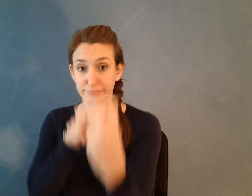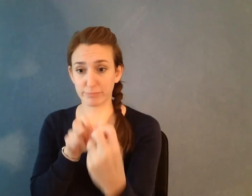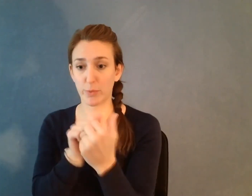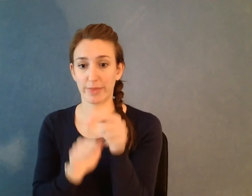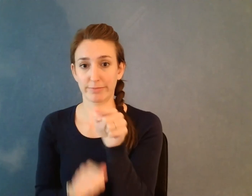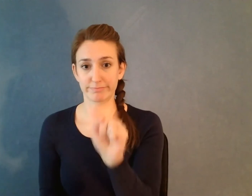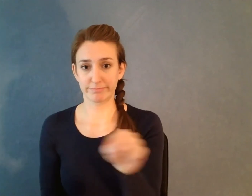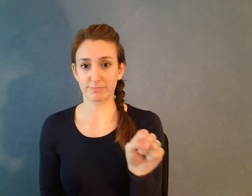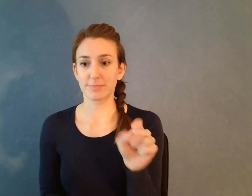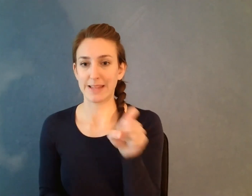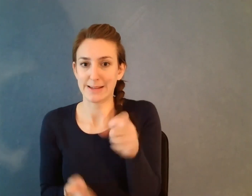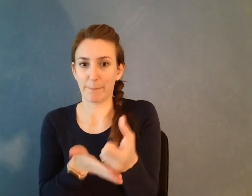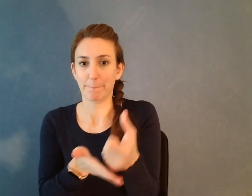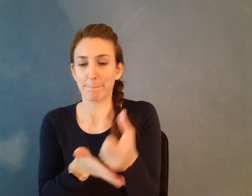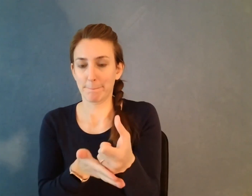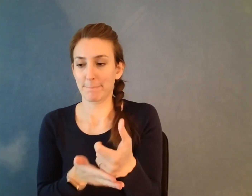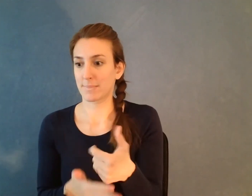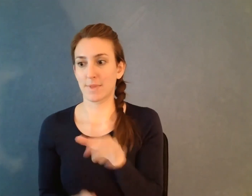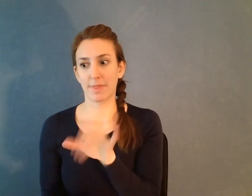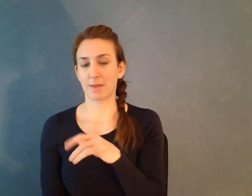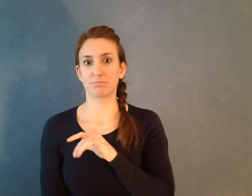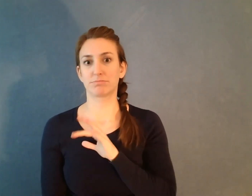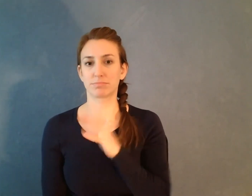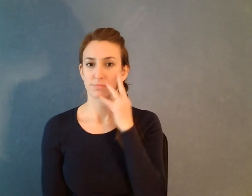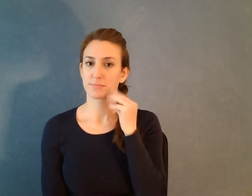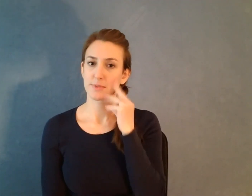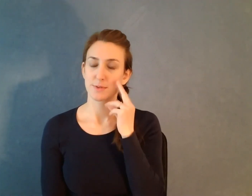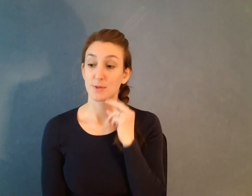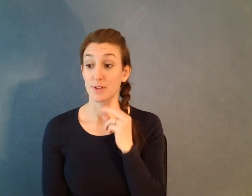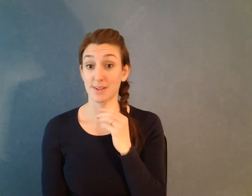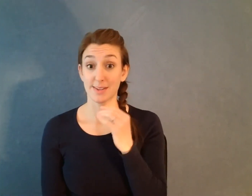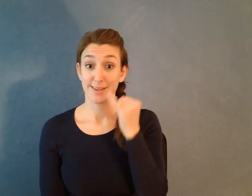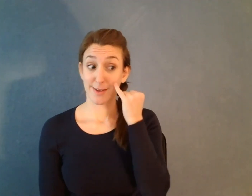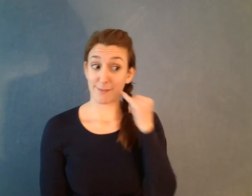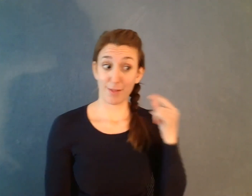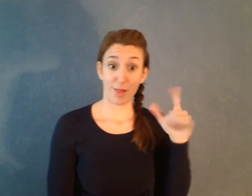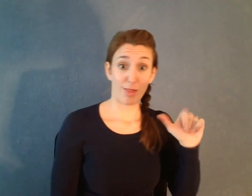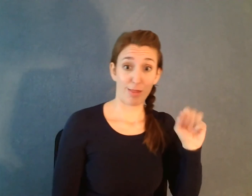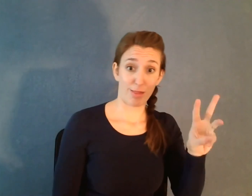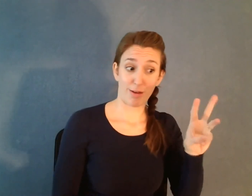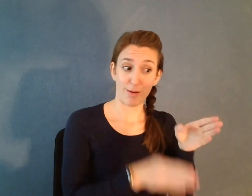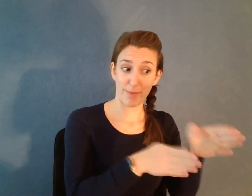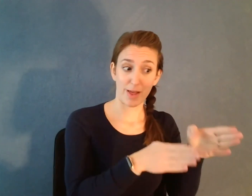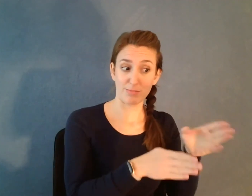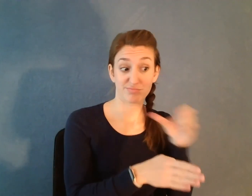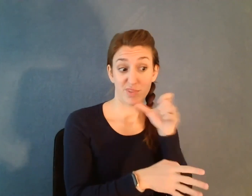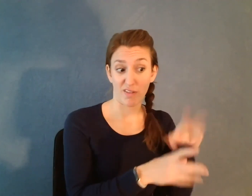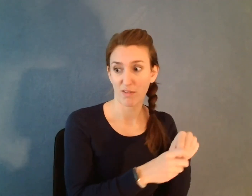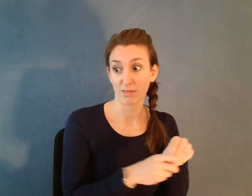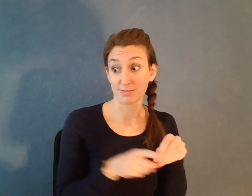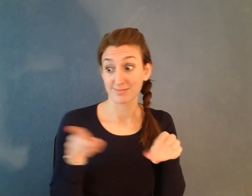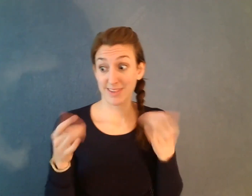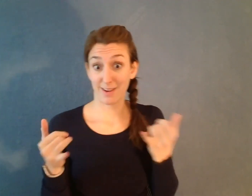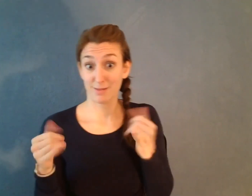great experience. And it wouldn't have been possible if it wasn't for the fact that I had been on the Law Pathways program. So nothing but opportunities,